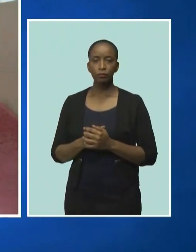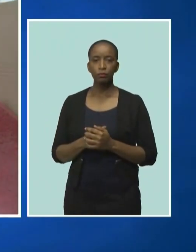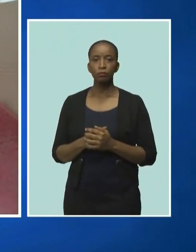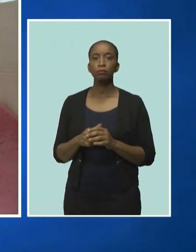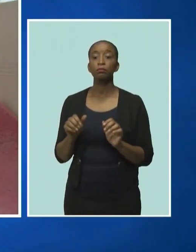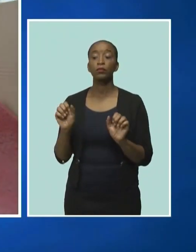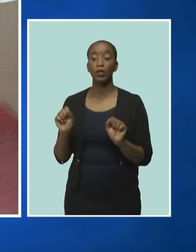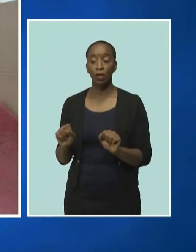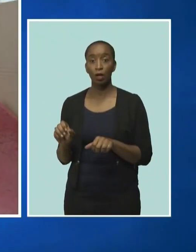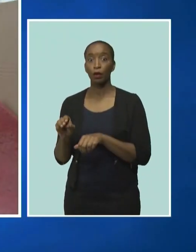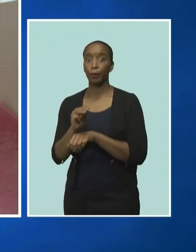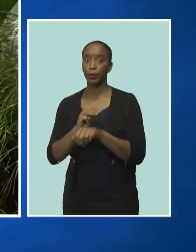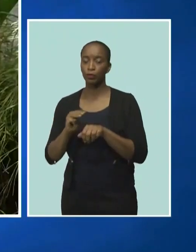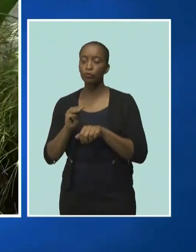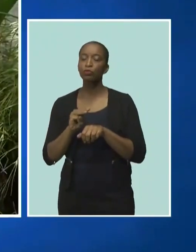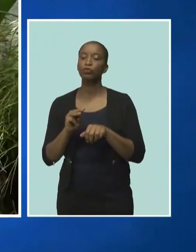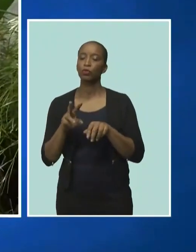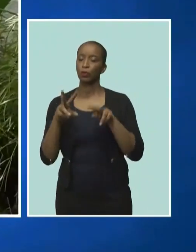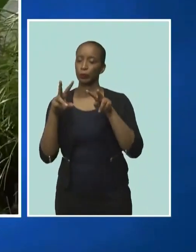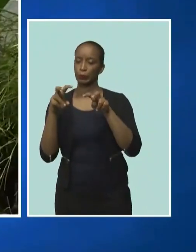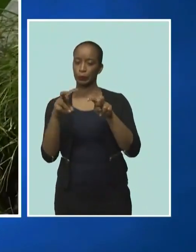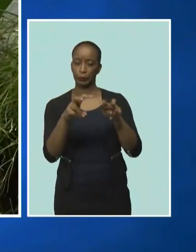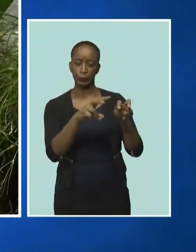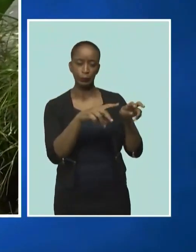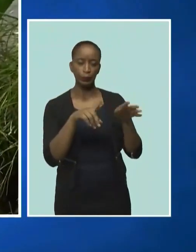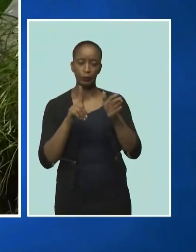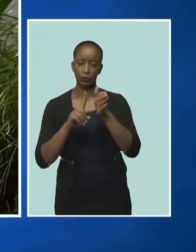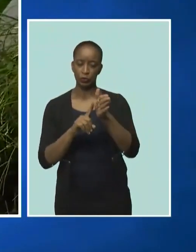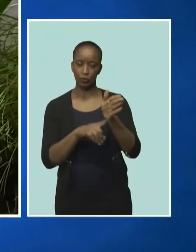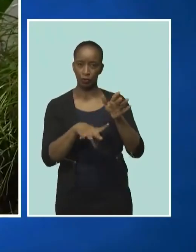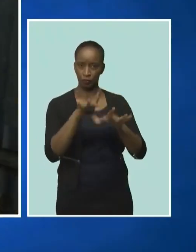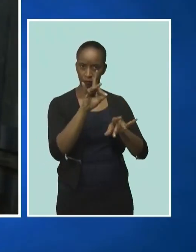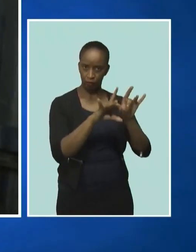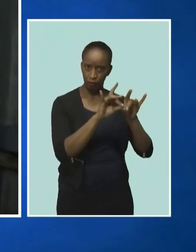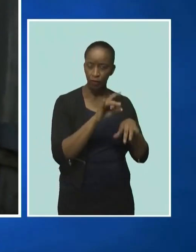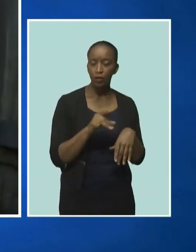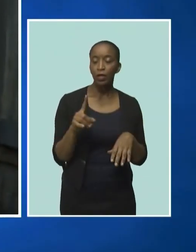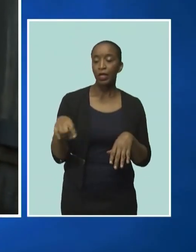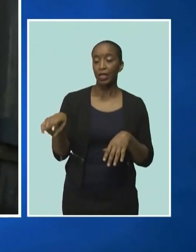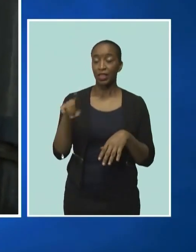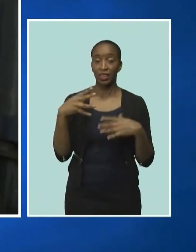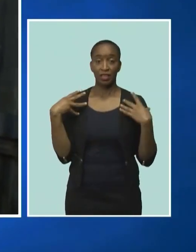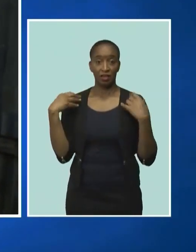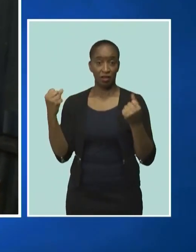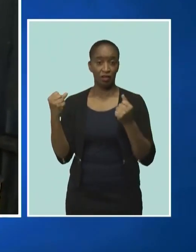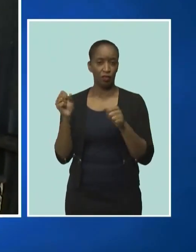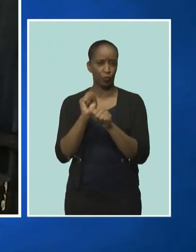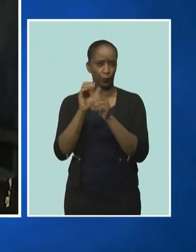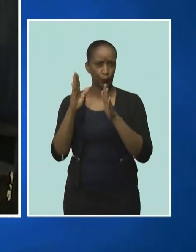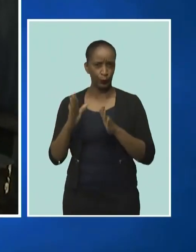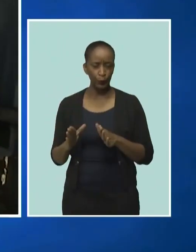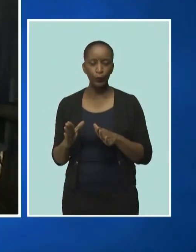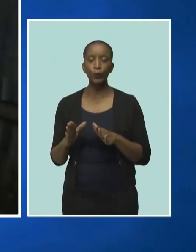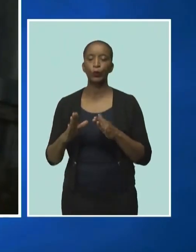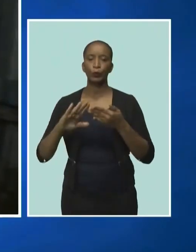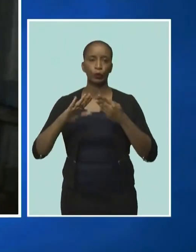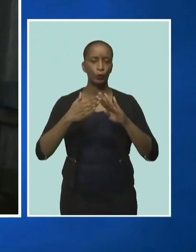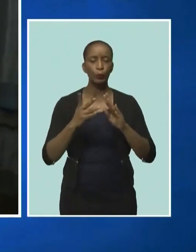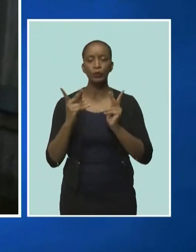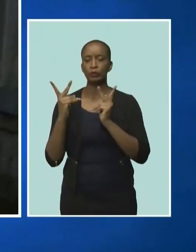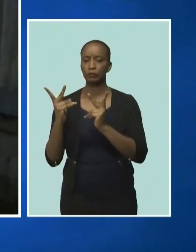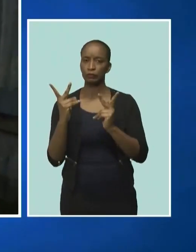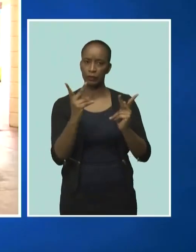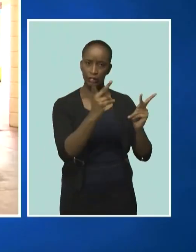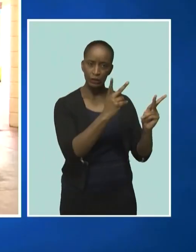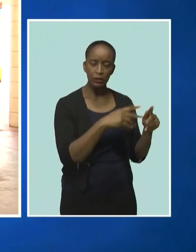appropriate investigations, right? What happens is environmental health officers go into communities in Barbados and take information, and we want